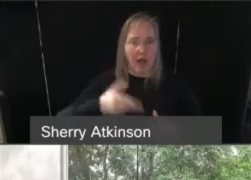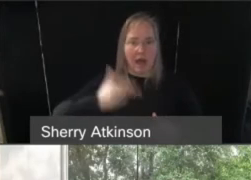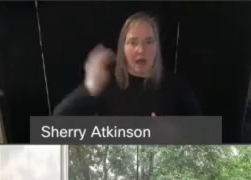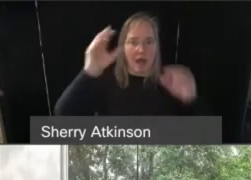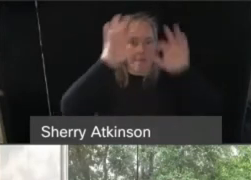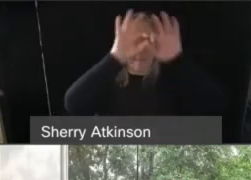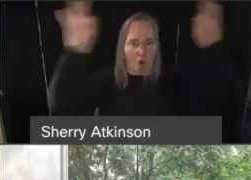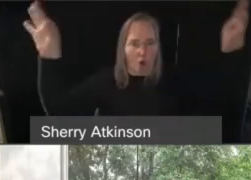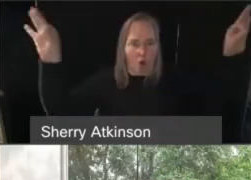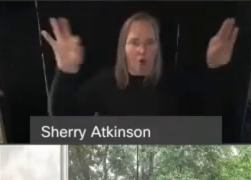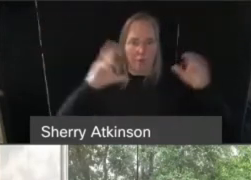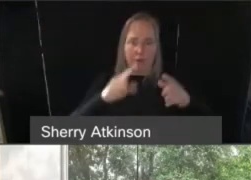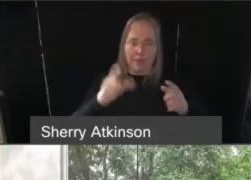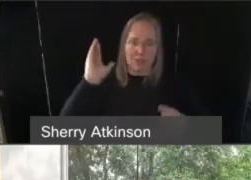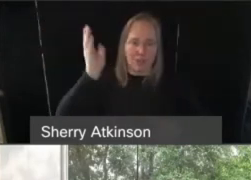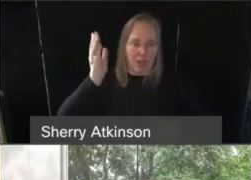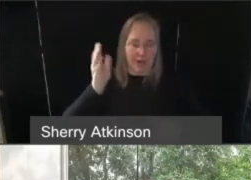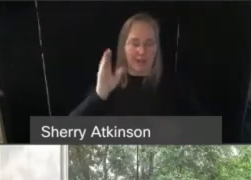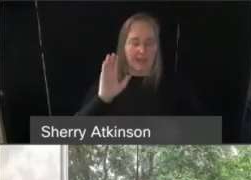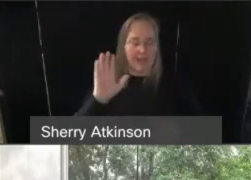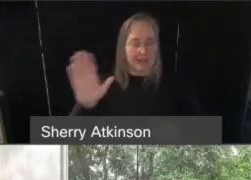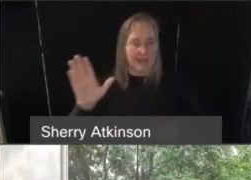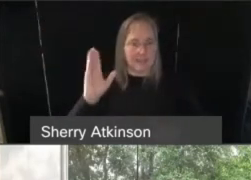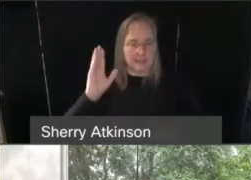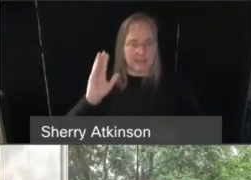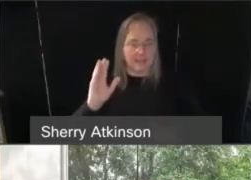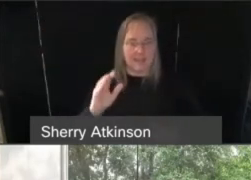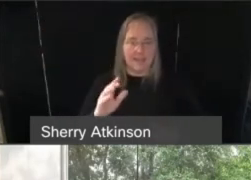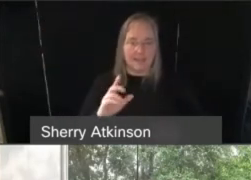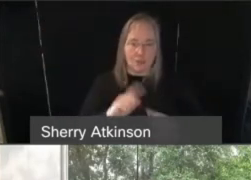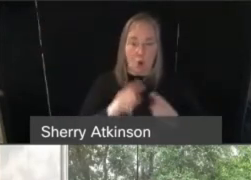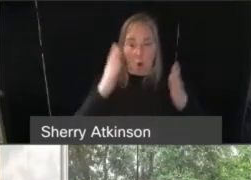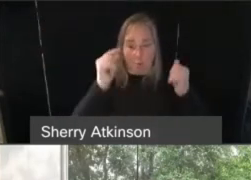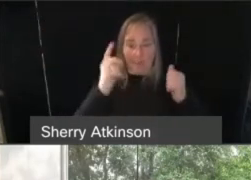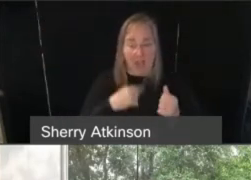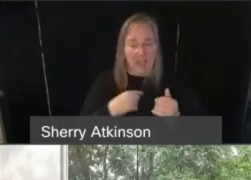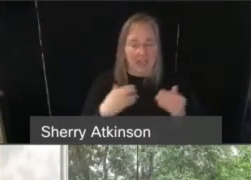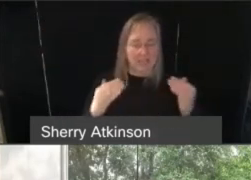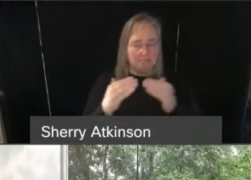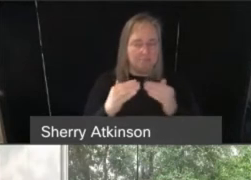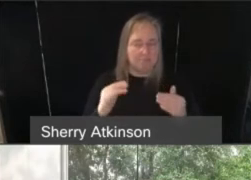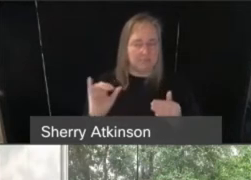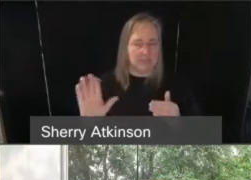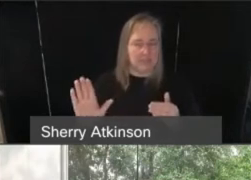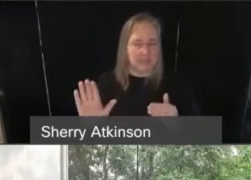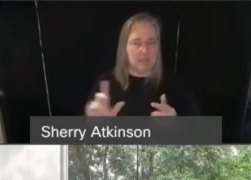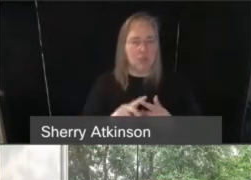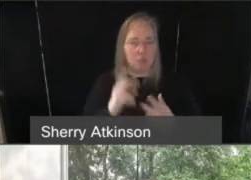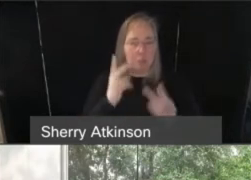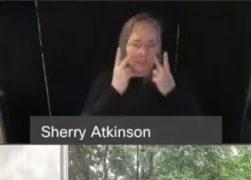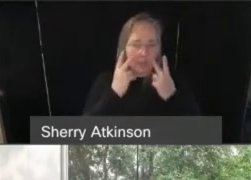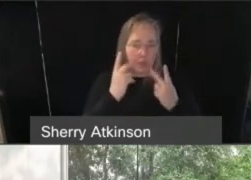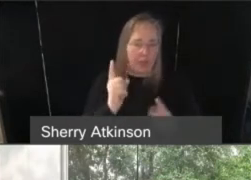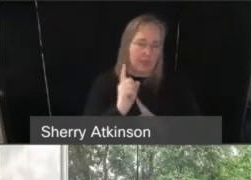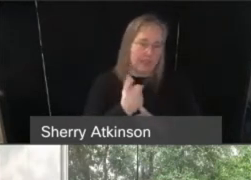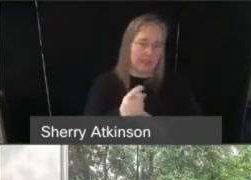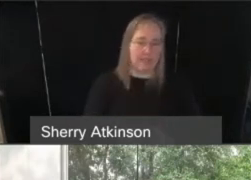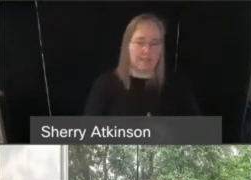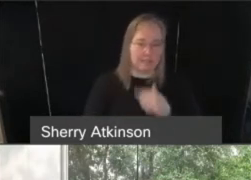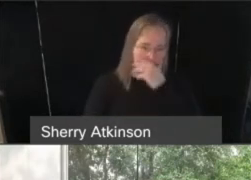as far as, so hopefully I can do as well, but we'll see here in a second. So